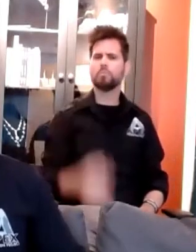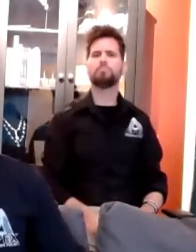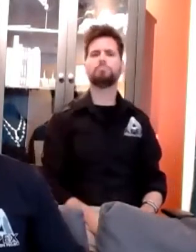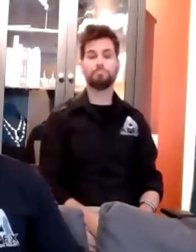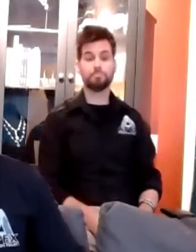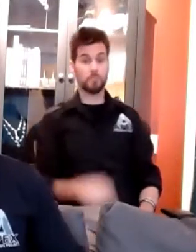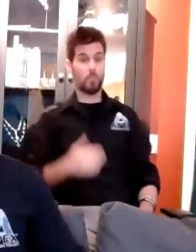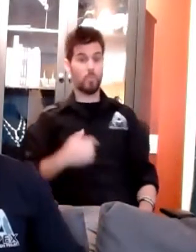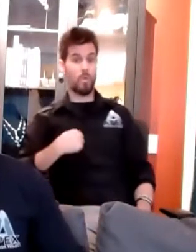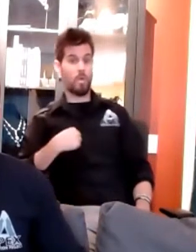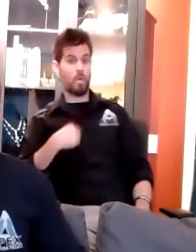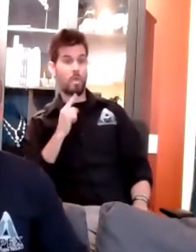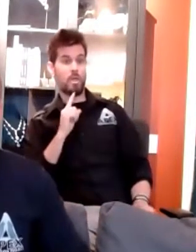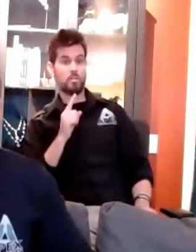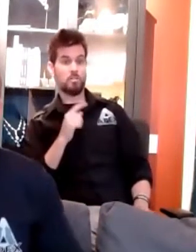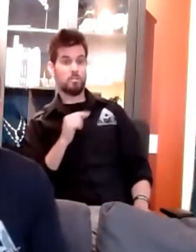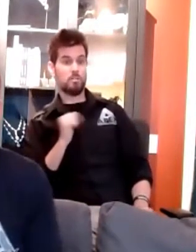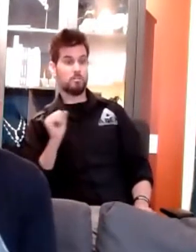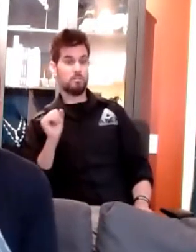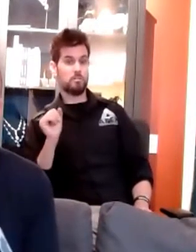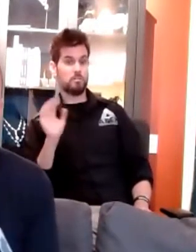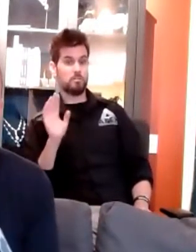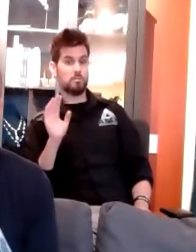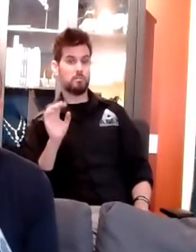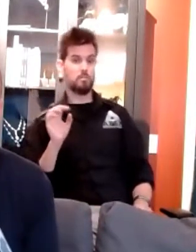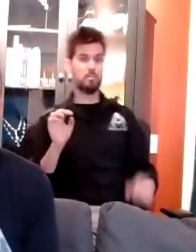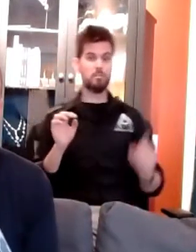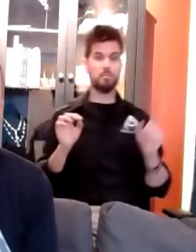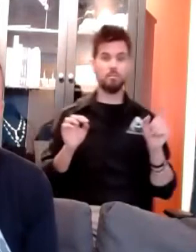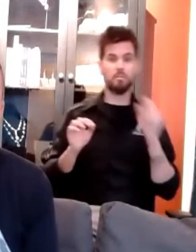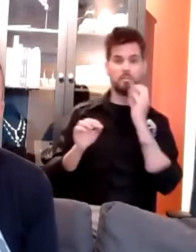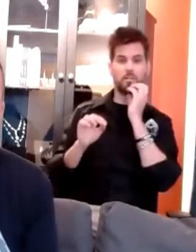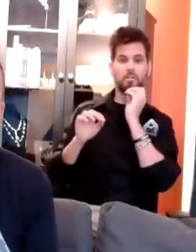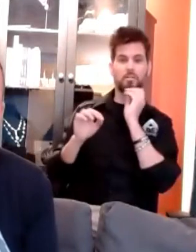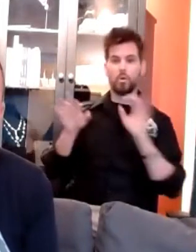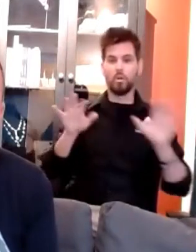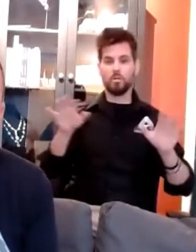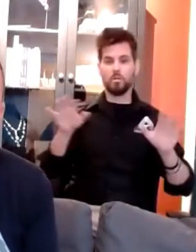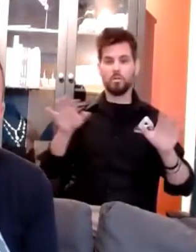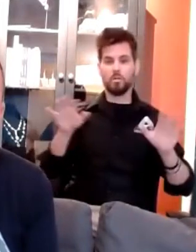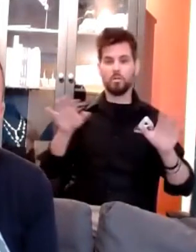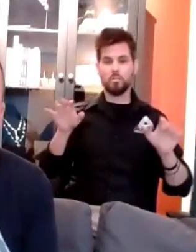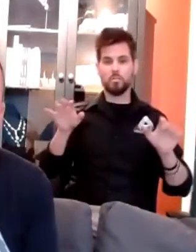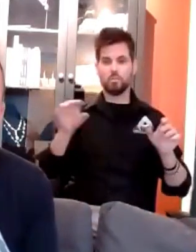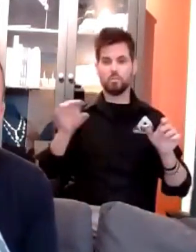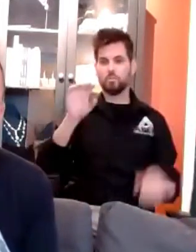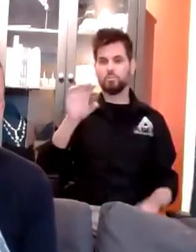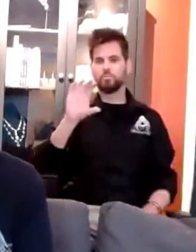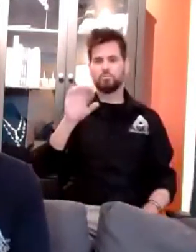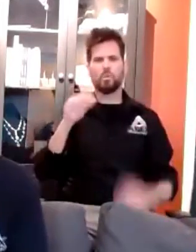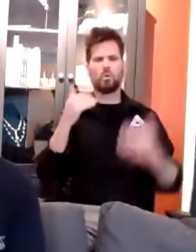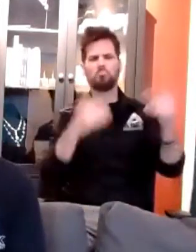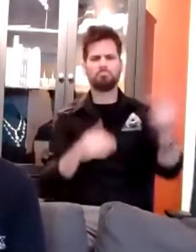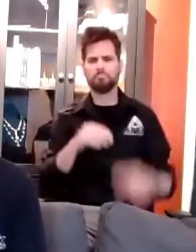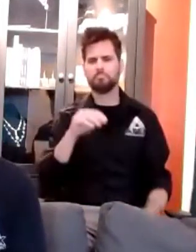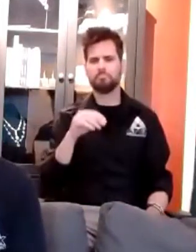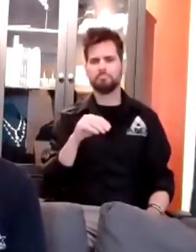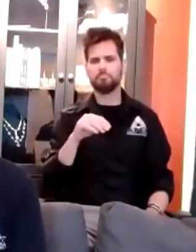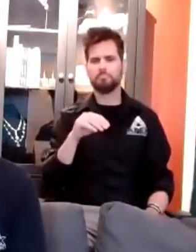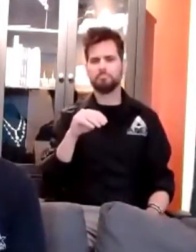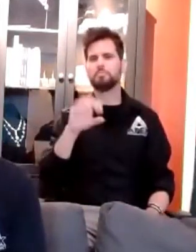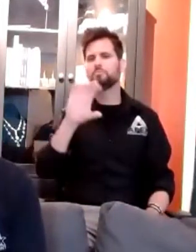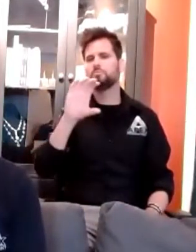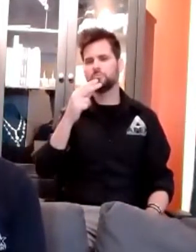Can I answer that? Hot dogs. Yeah, raw I was just, go ahead. Sorry, Steve, go